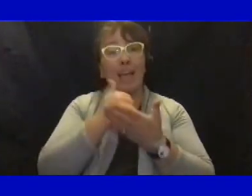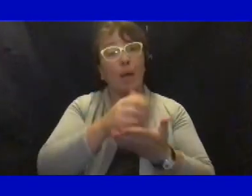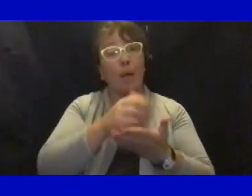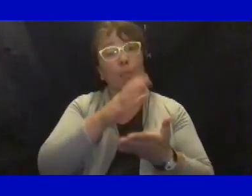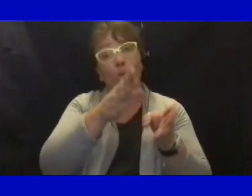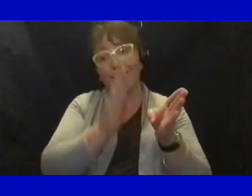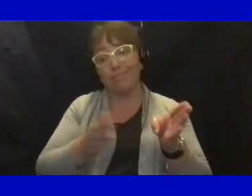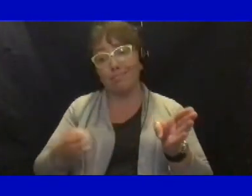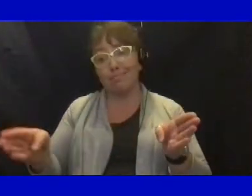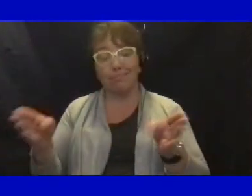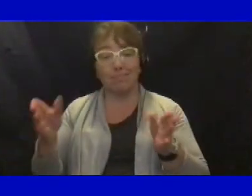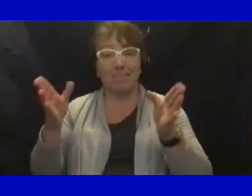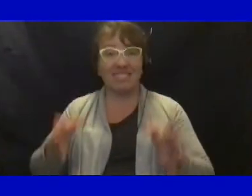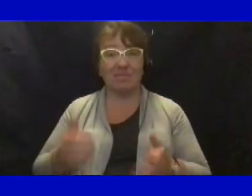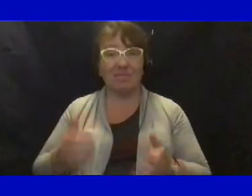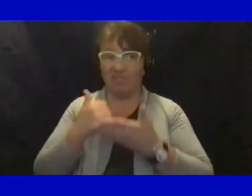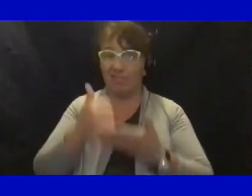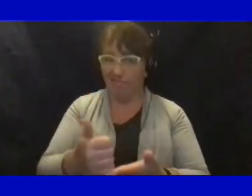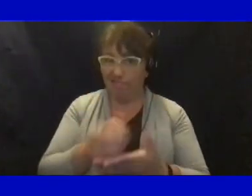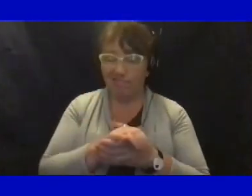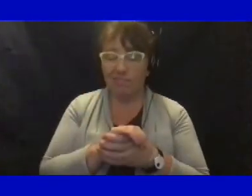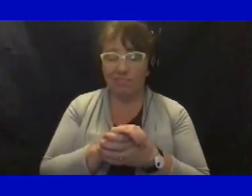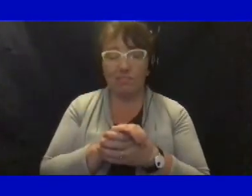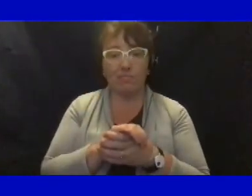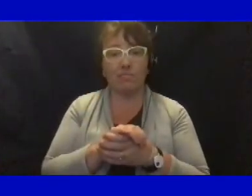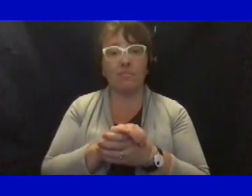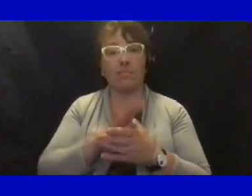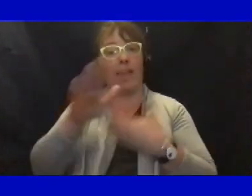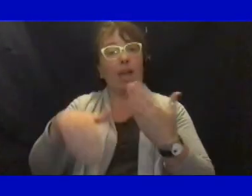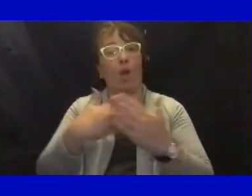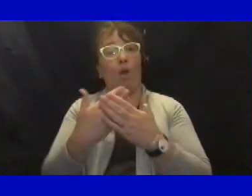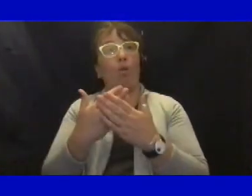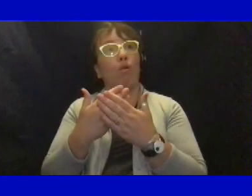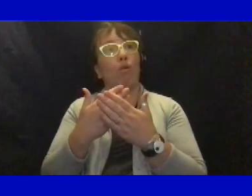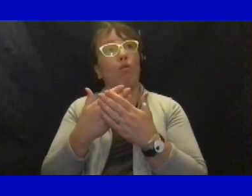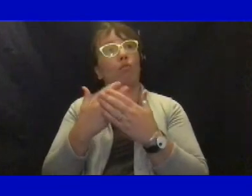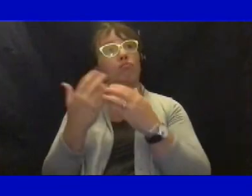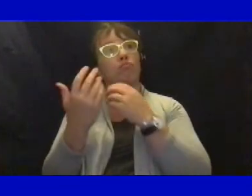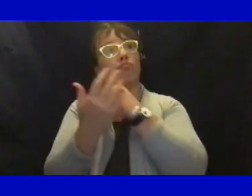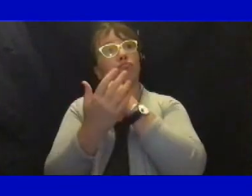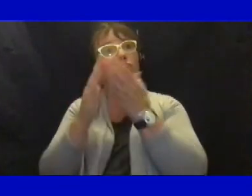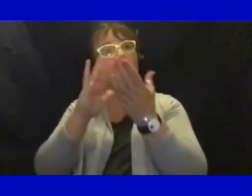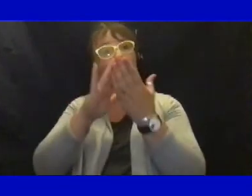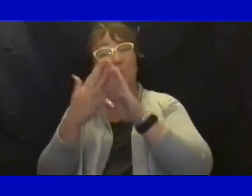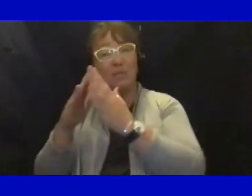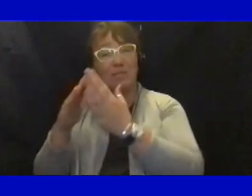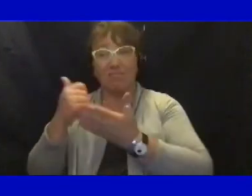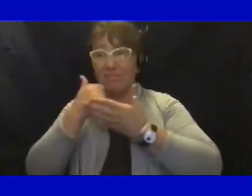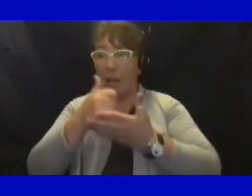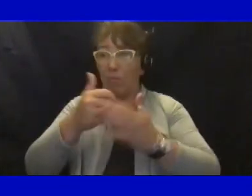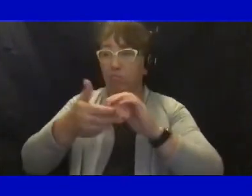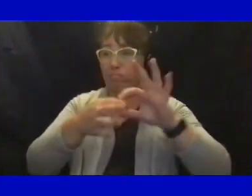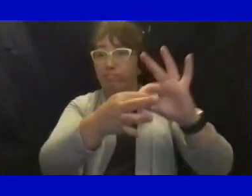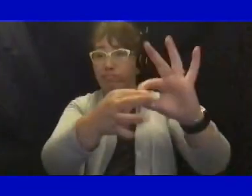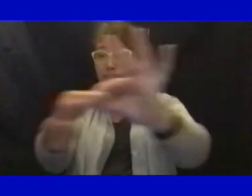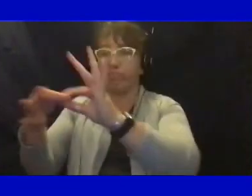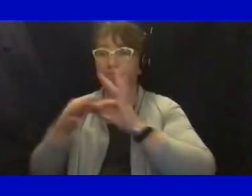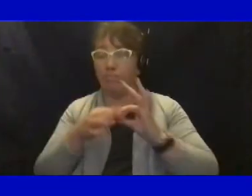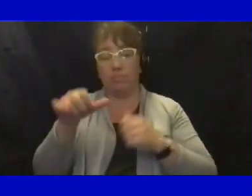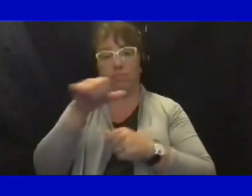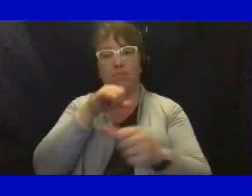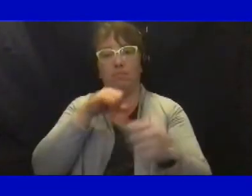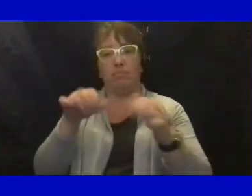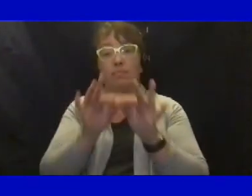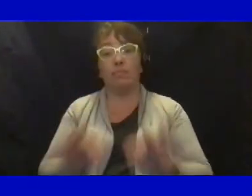together as a community are working towards the common goal of taking care of each other. I want to emphasize evacuation